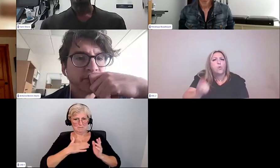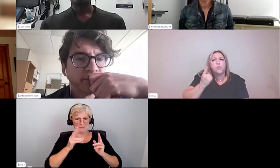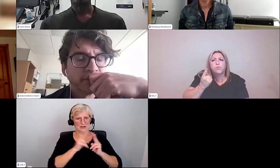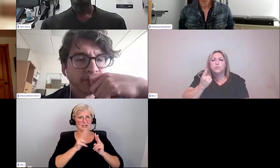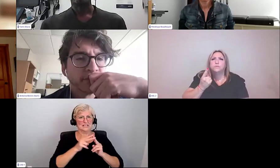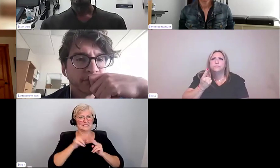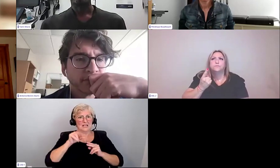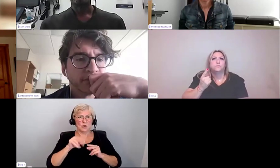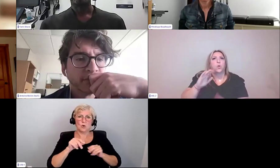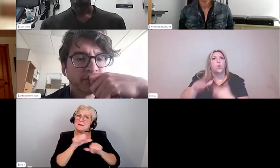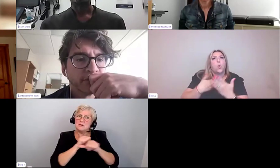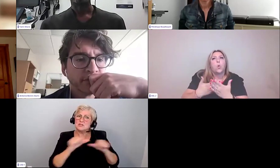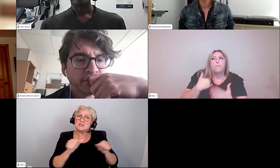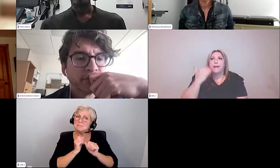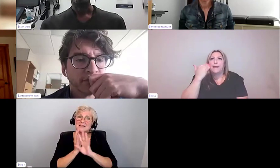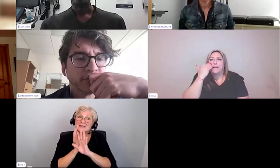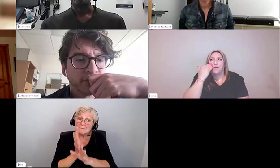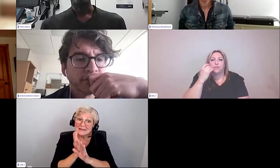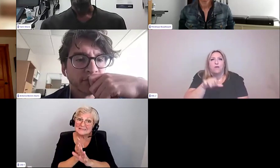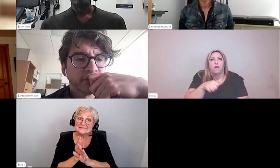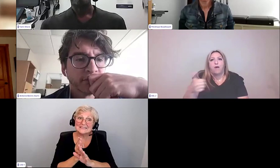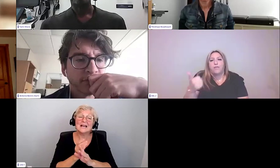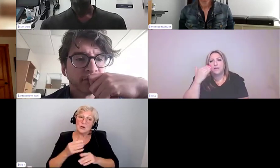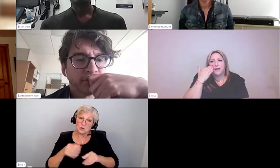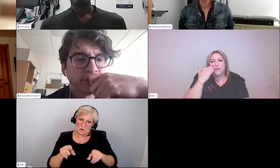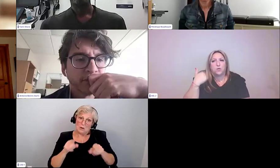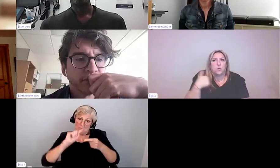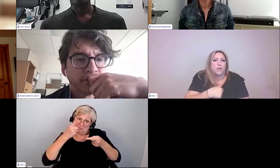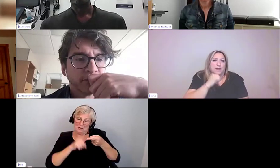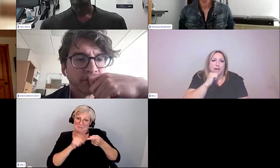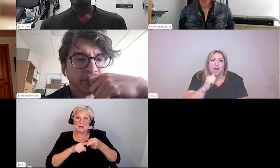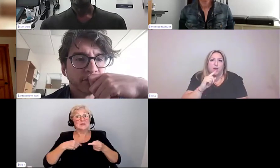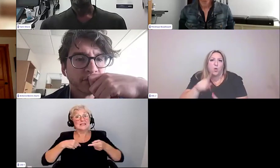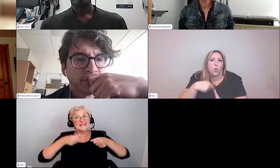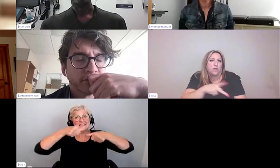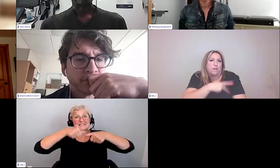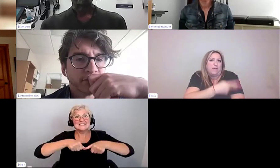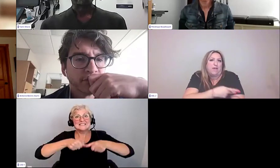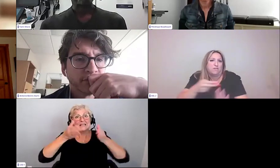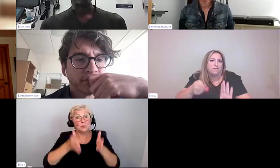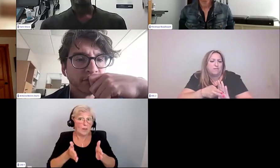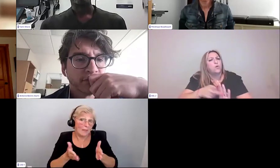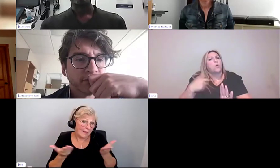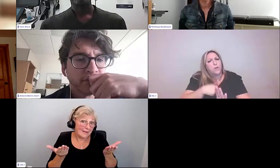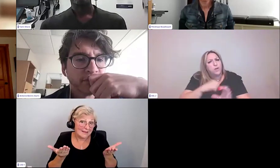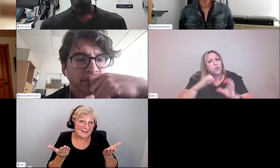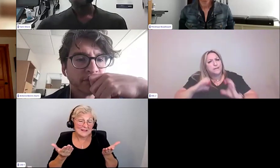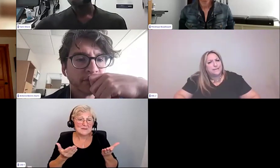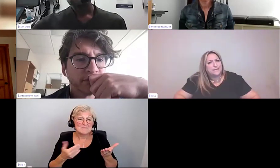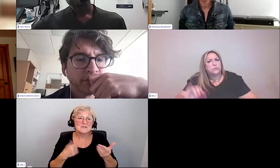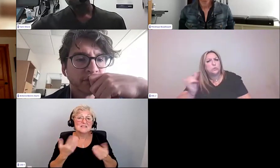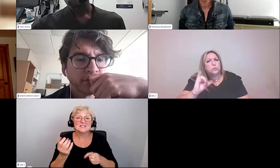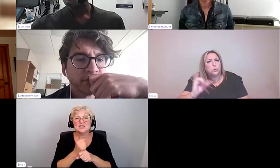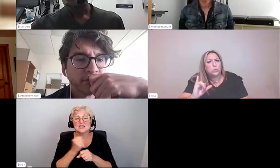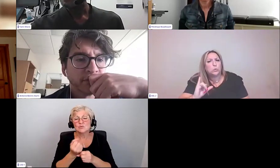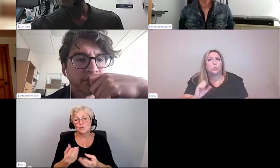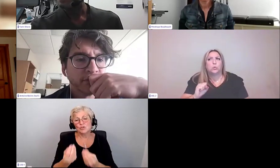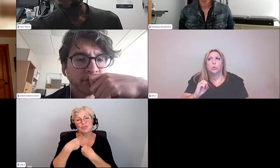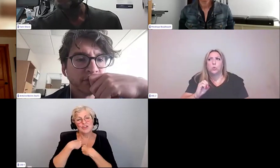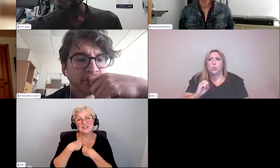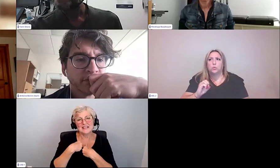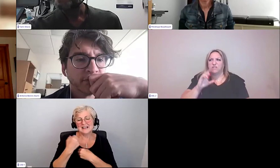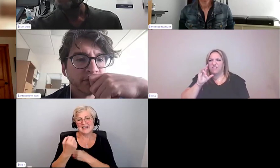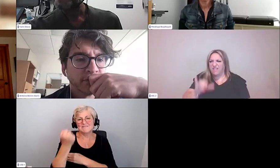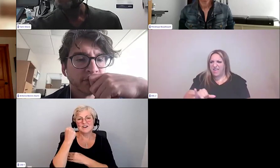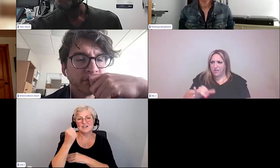my knowledge, others' knowledge. We're not just patients, we're citizens. And what makes the